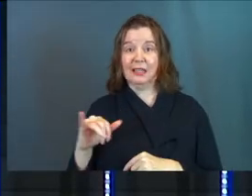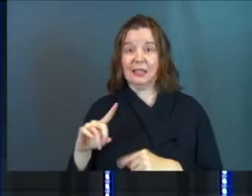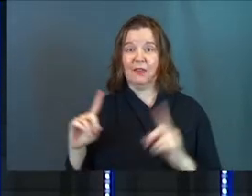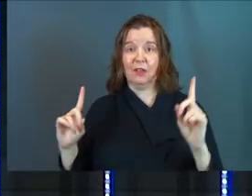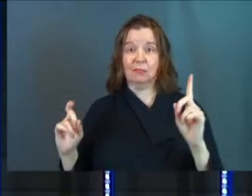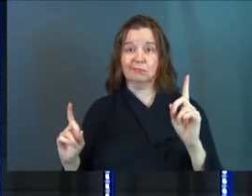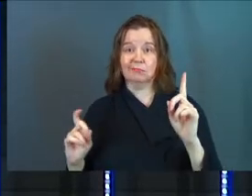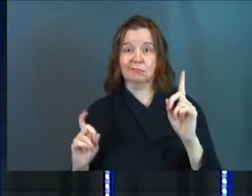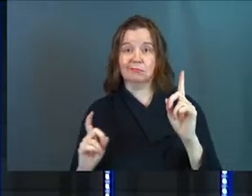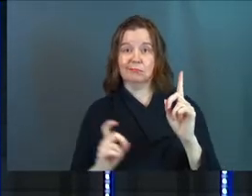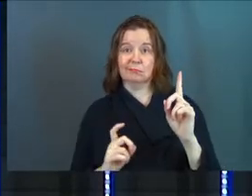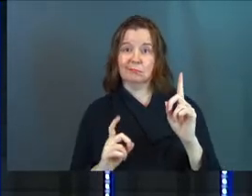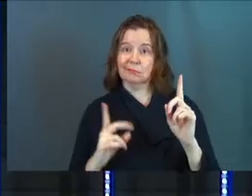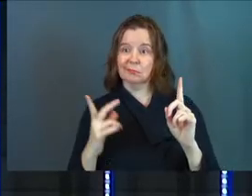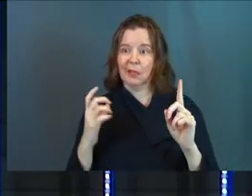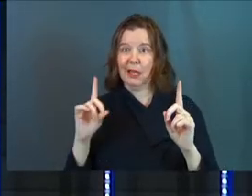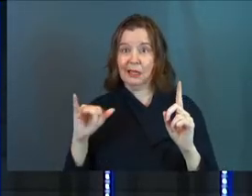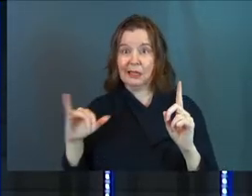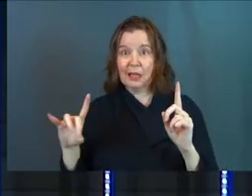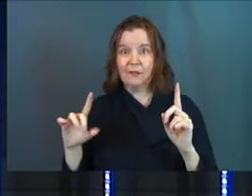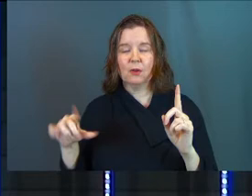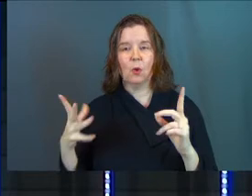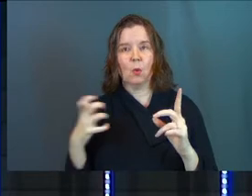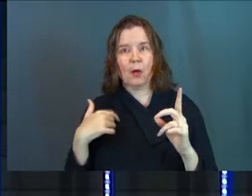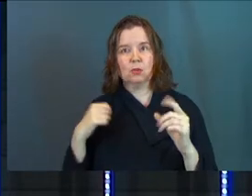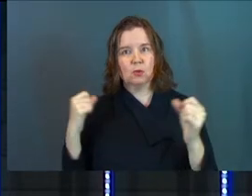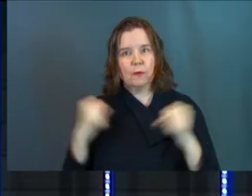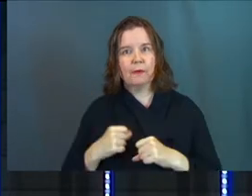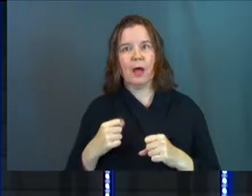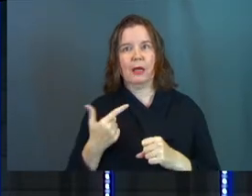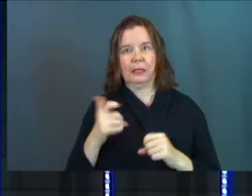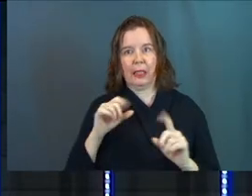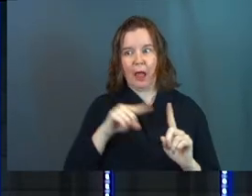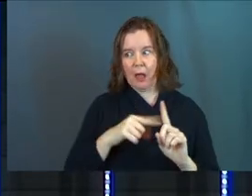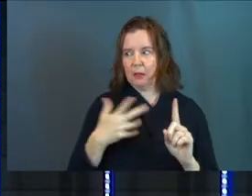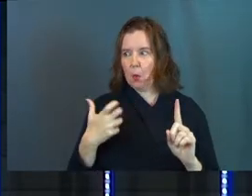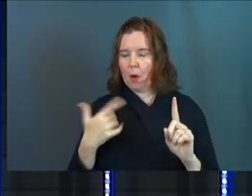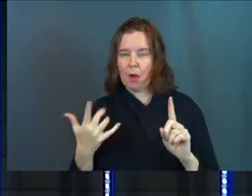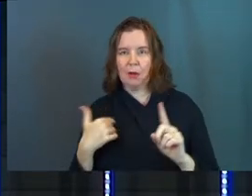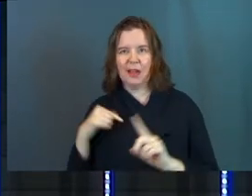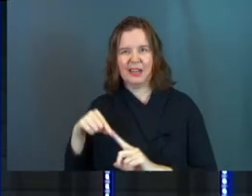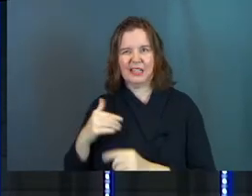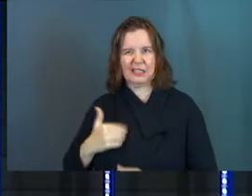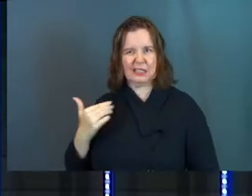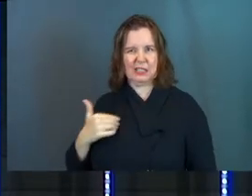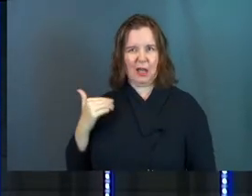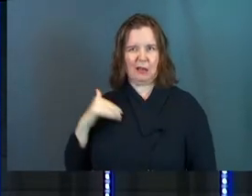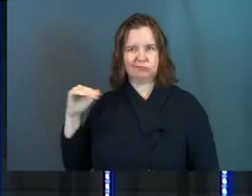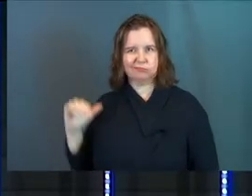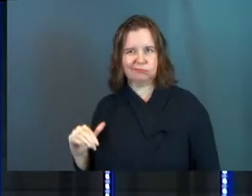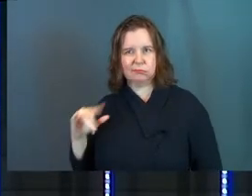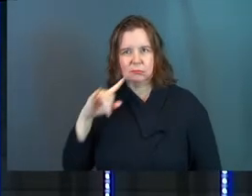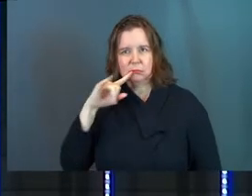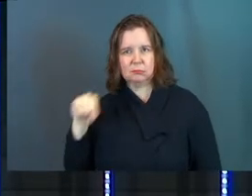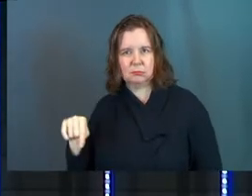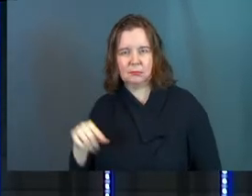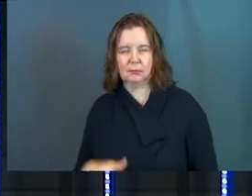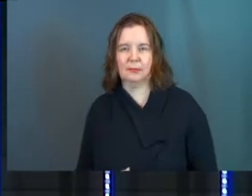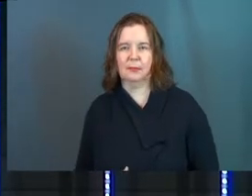David comes walking up. And David wants to fight Goliath. And David is this young punk.